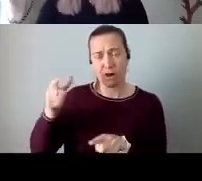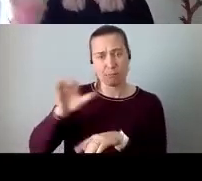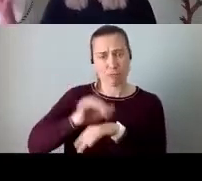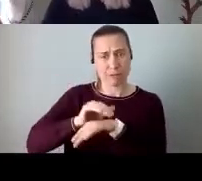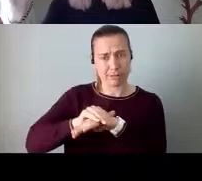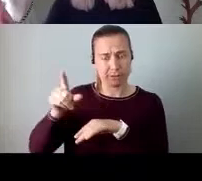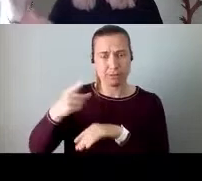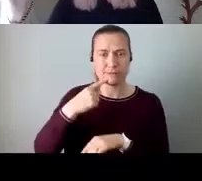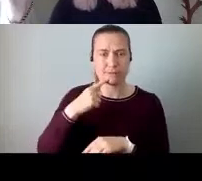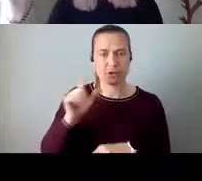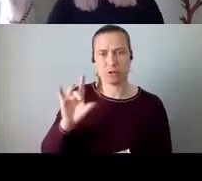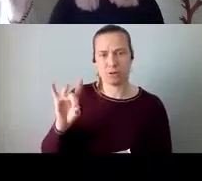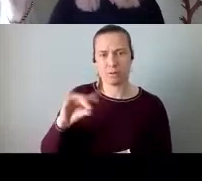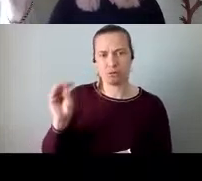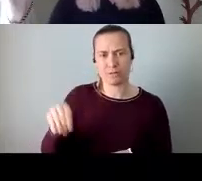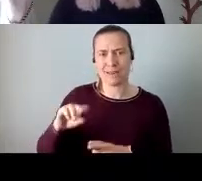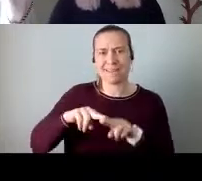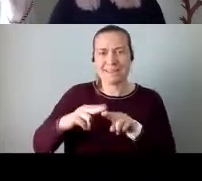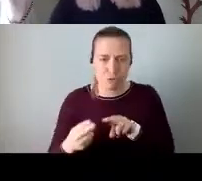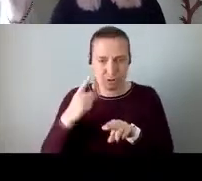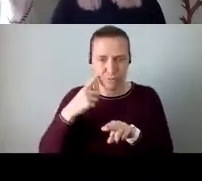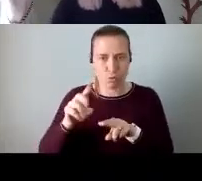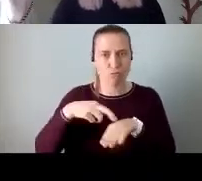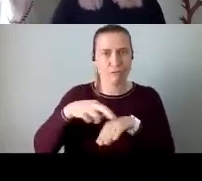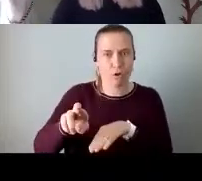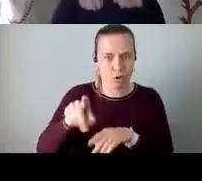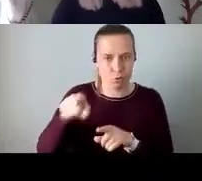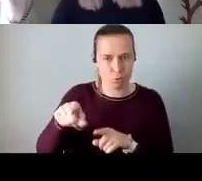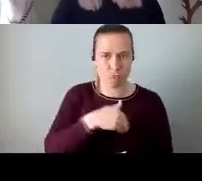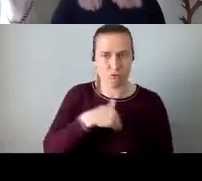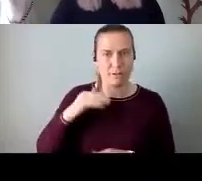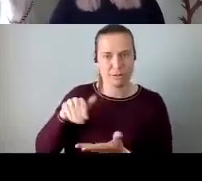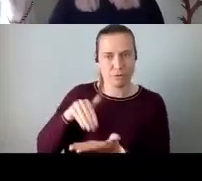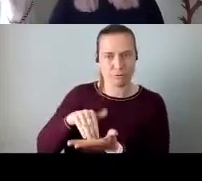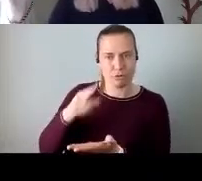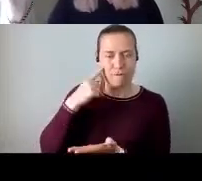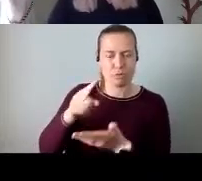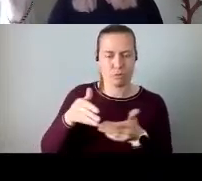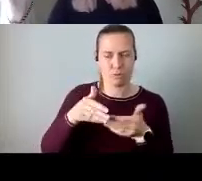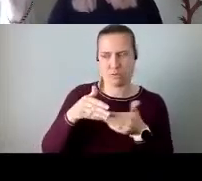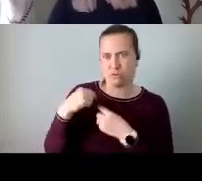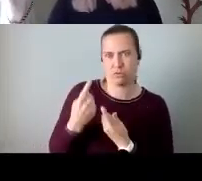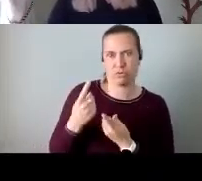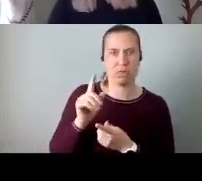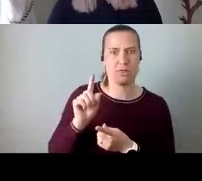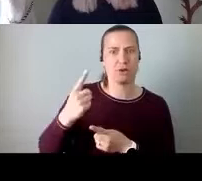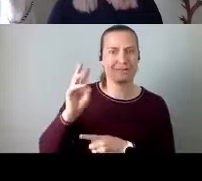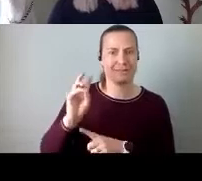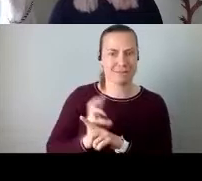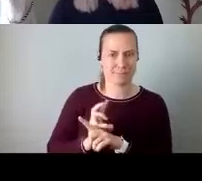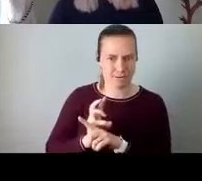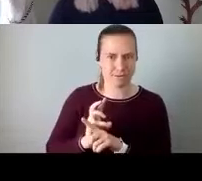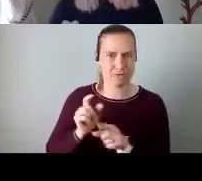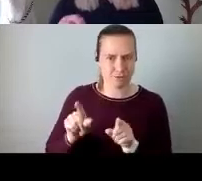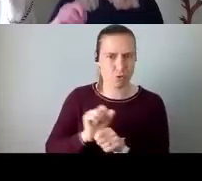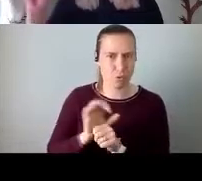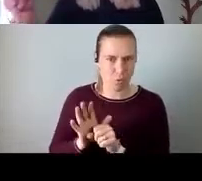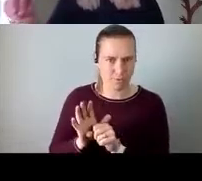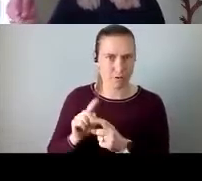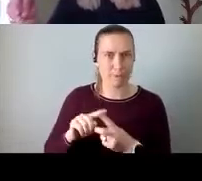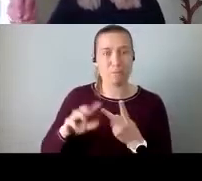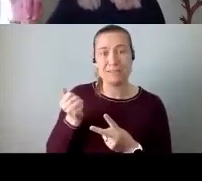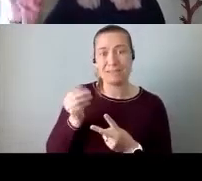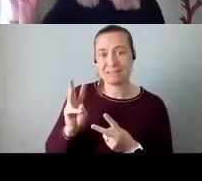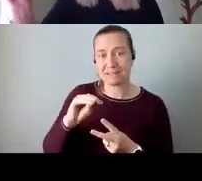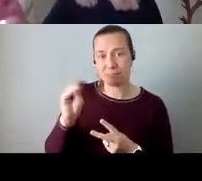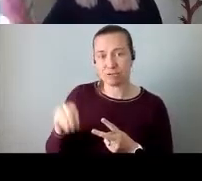in referrals to a breast center over the first 6 months of COVID, and a 16% decrease in the total number